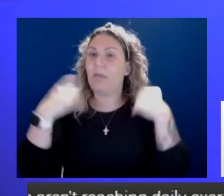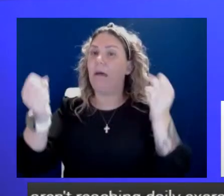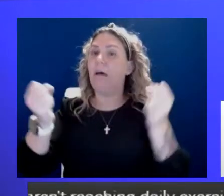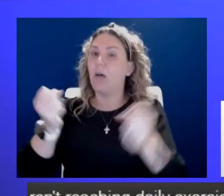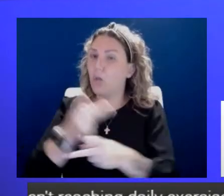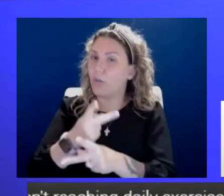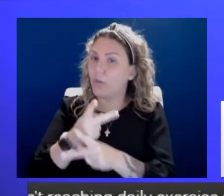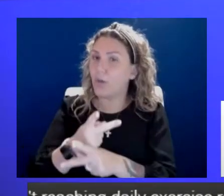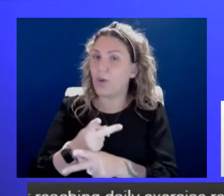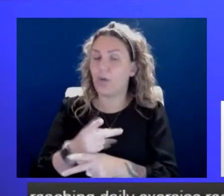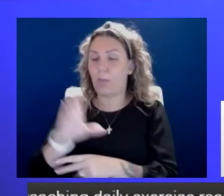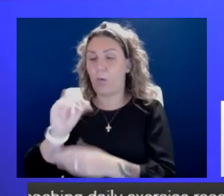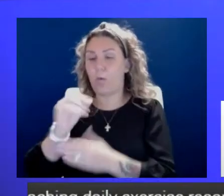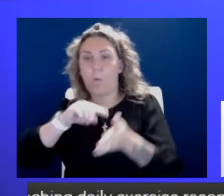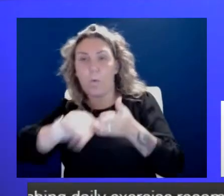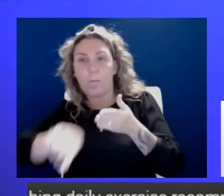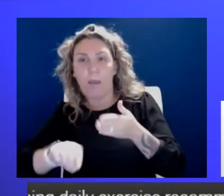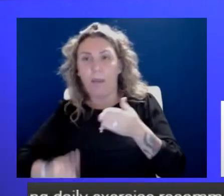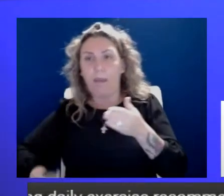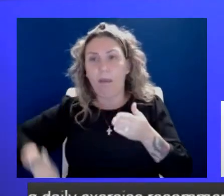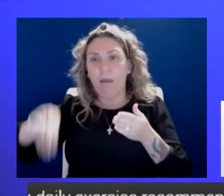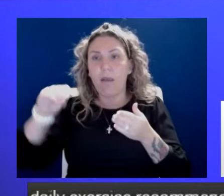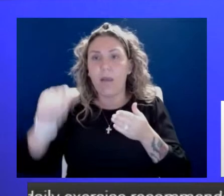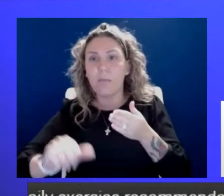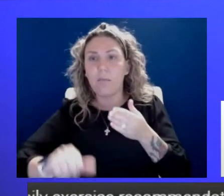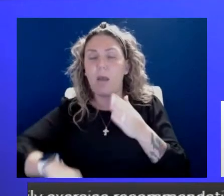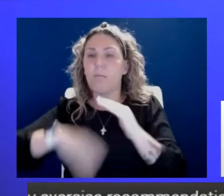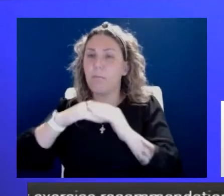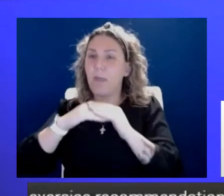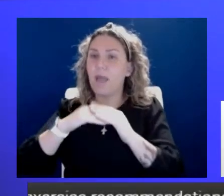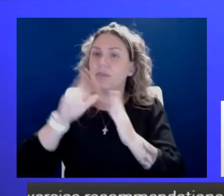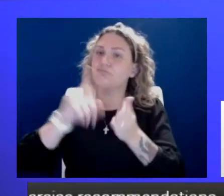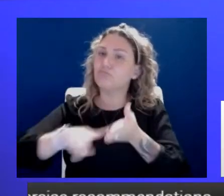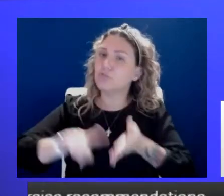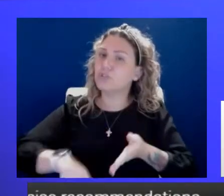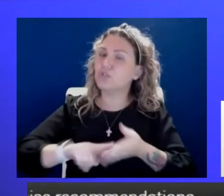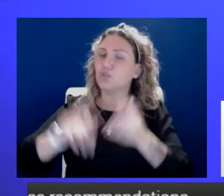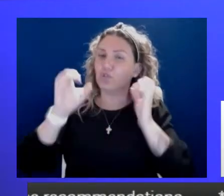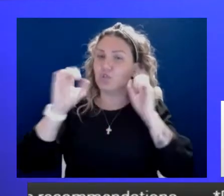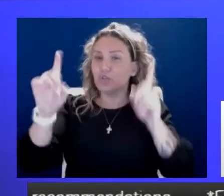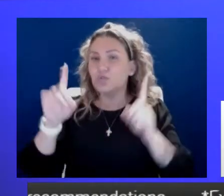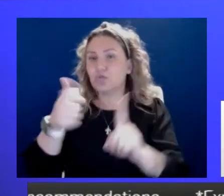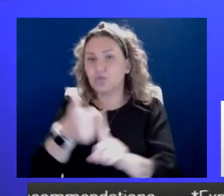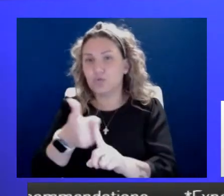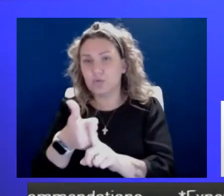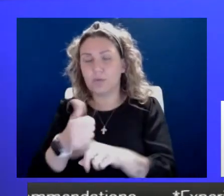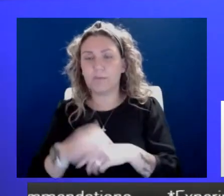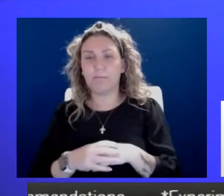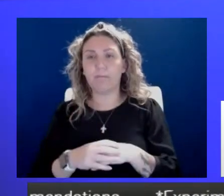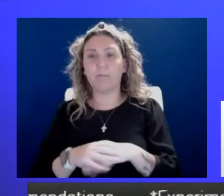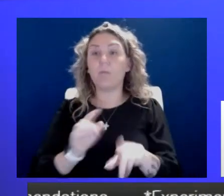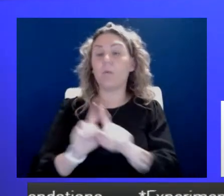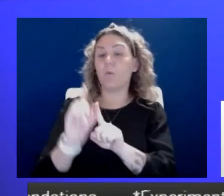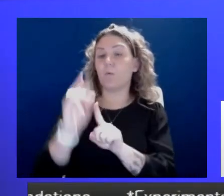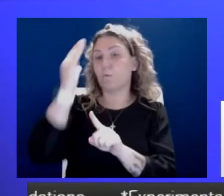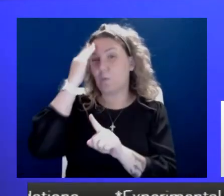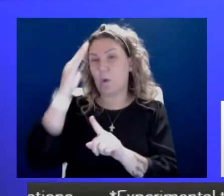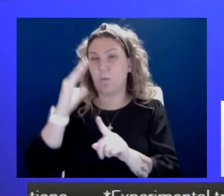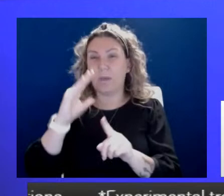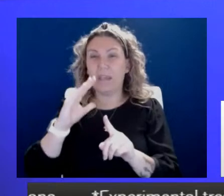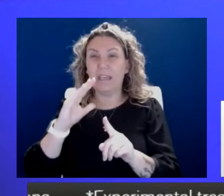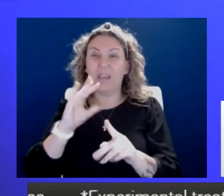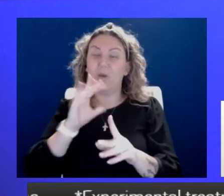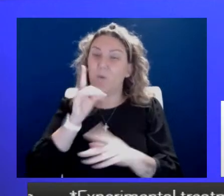deductibles, out-of-pocket maxes. Do your research, educate yourself. Also, knowing who's in network with your provider